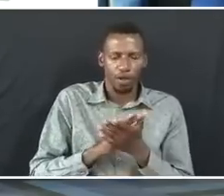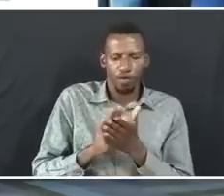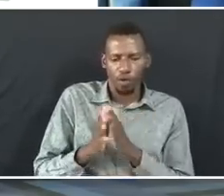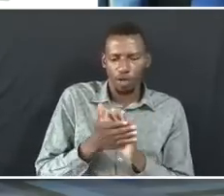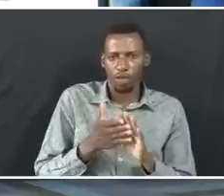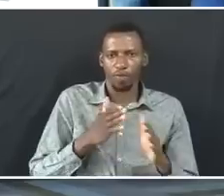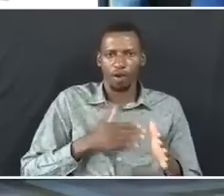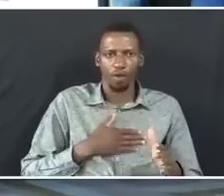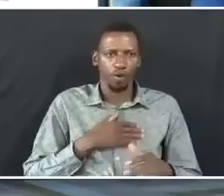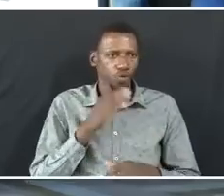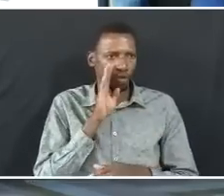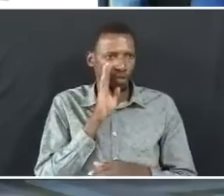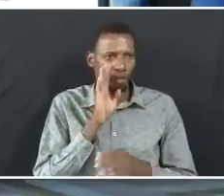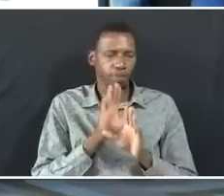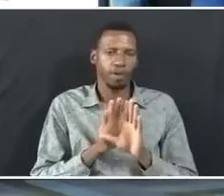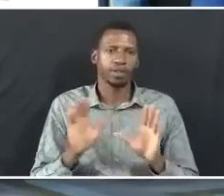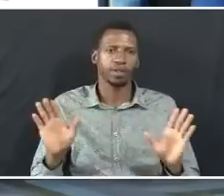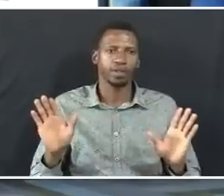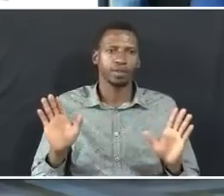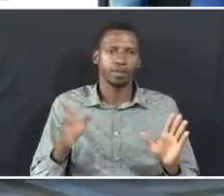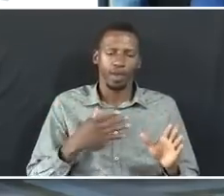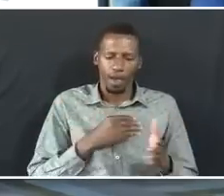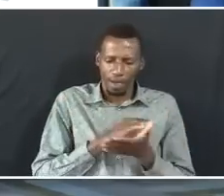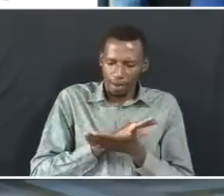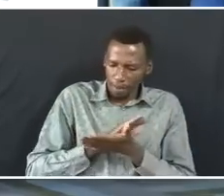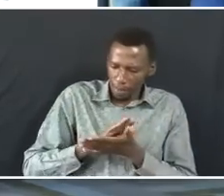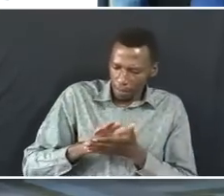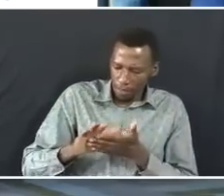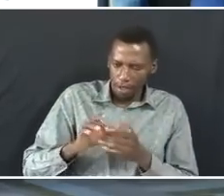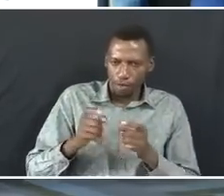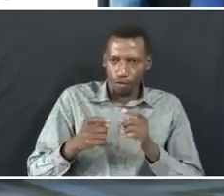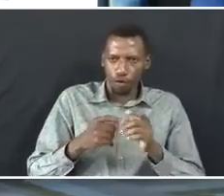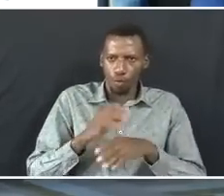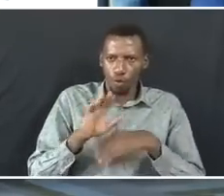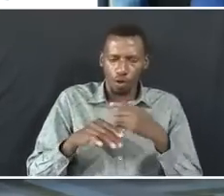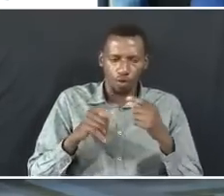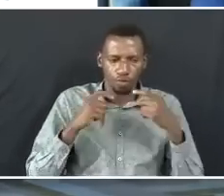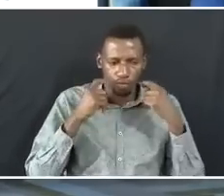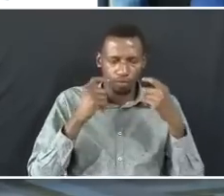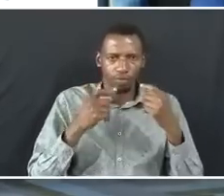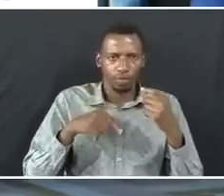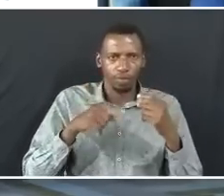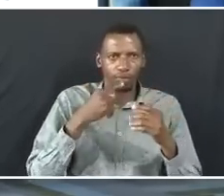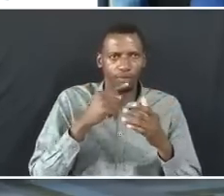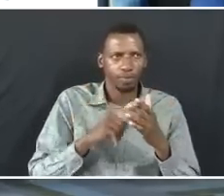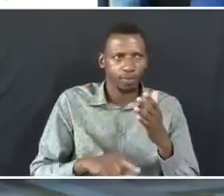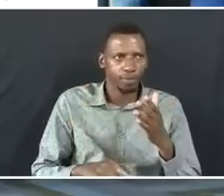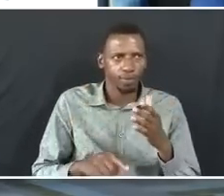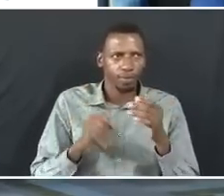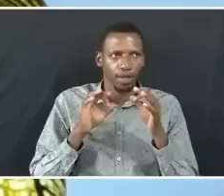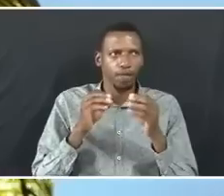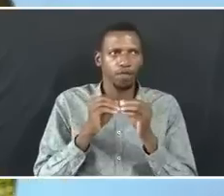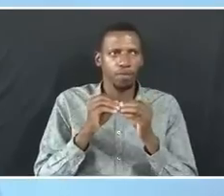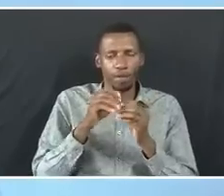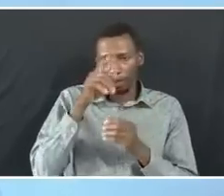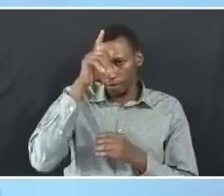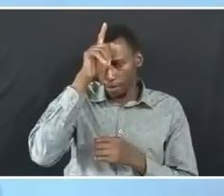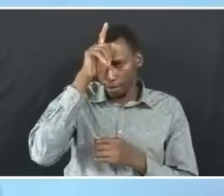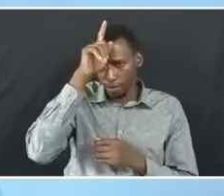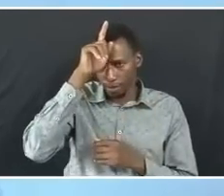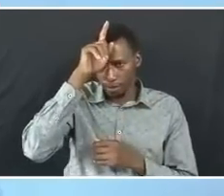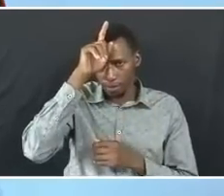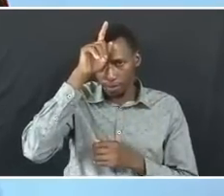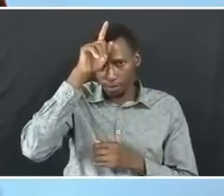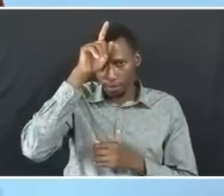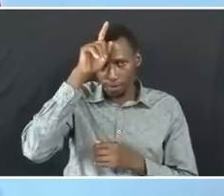gossiping and cleanse us from all unrighteousness. So we are saying, even if you meet them in the village, the gospel has